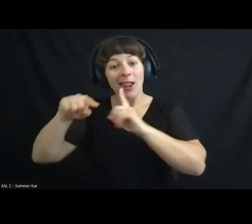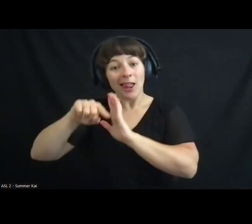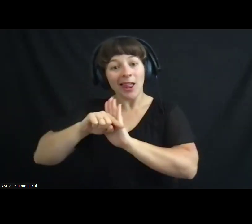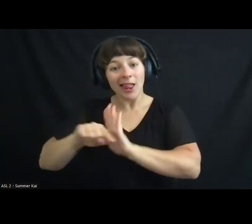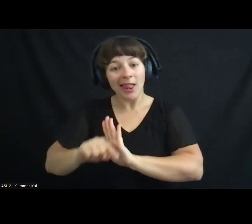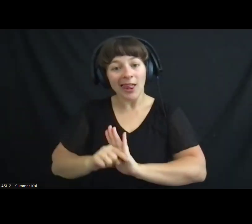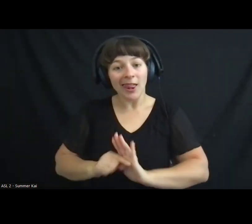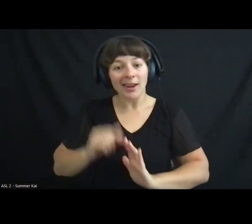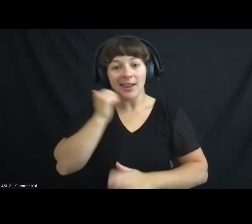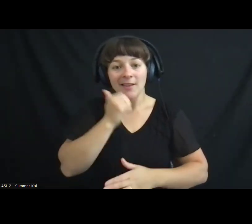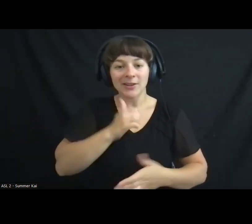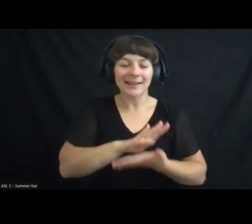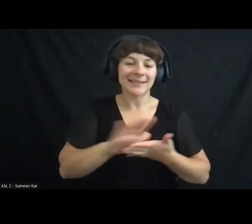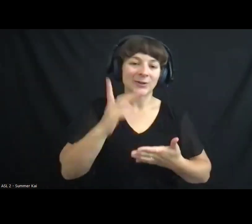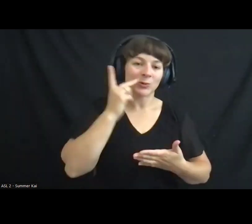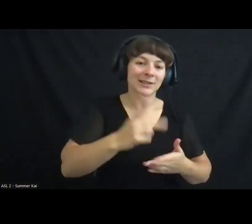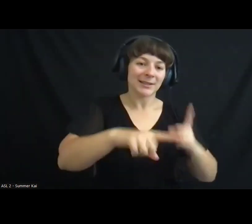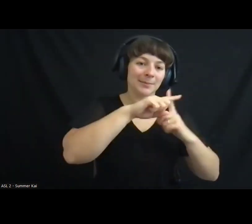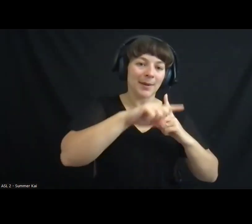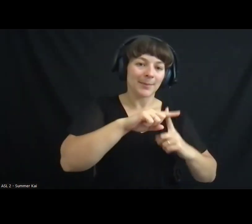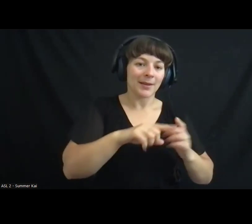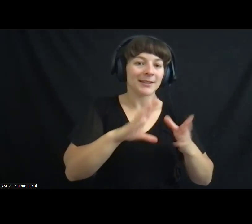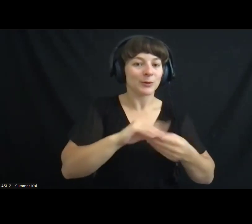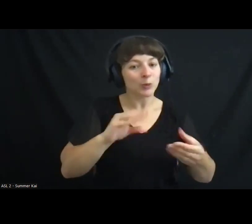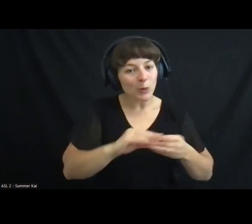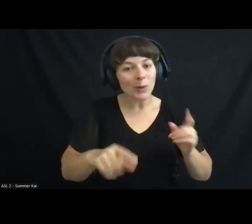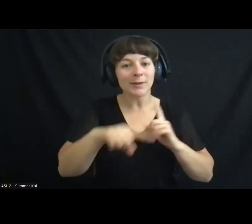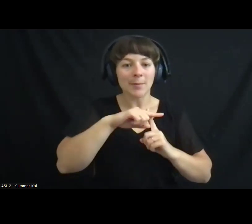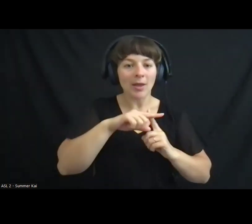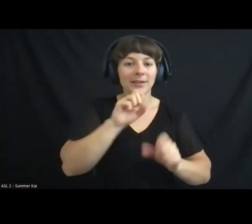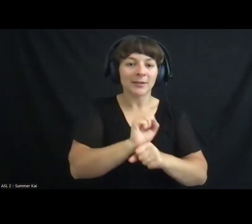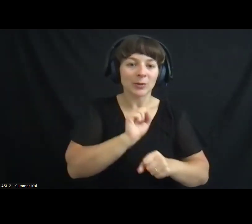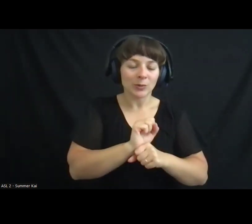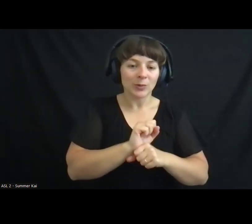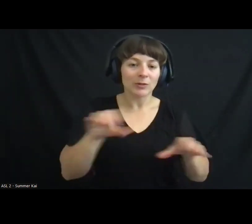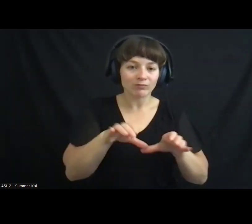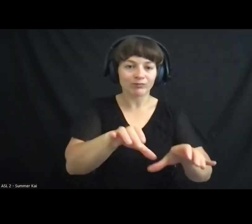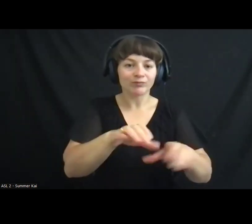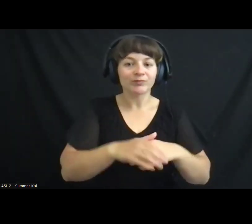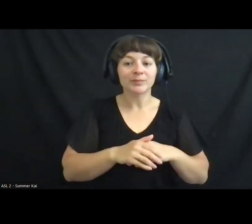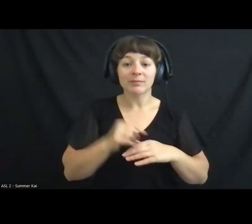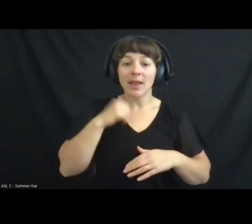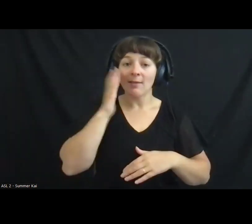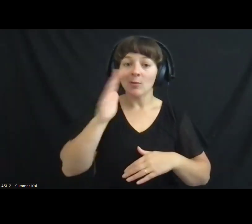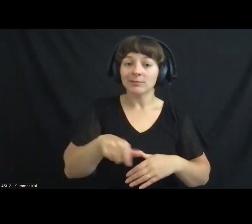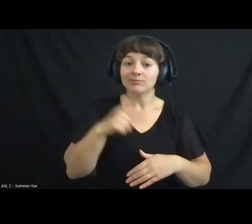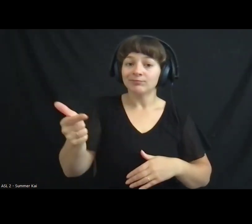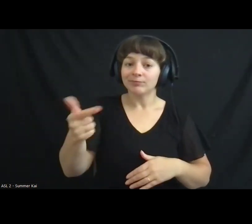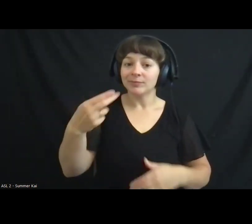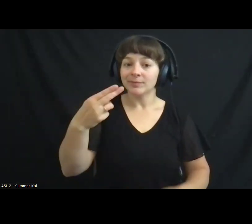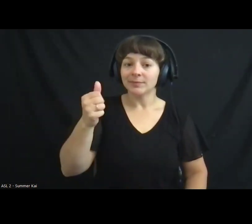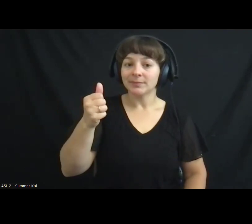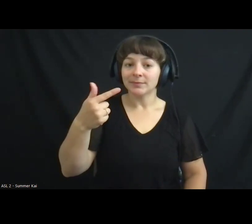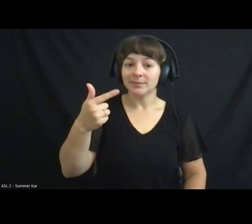nice to hear some positive stories and positive work that's being done. I'm going to send it back to Hagar